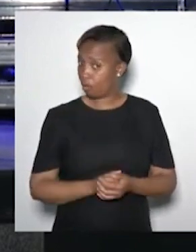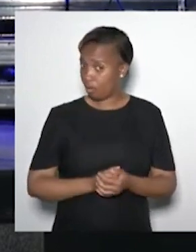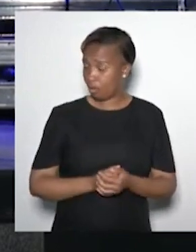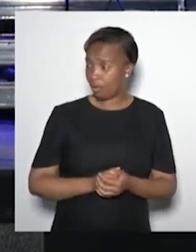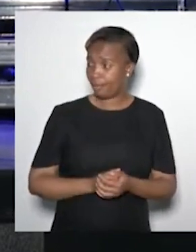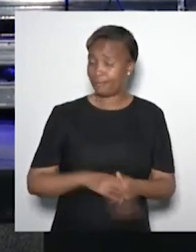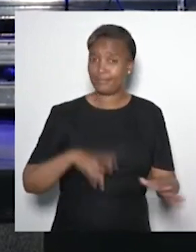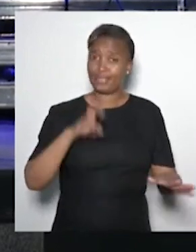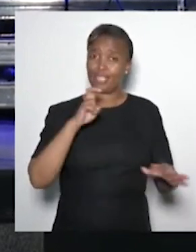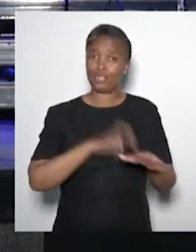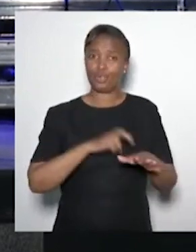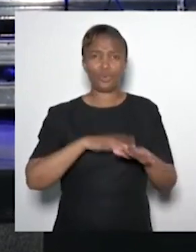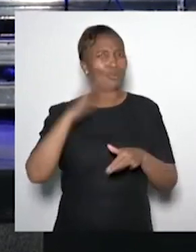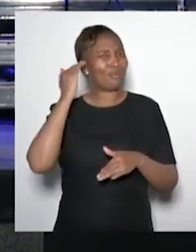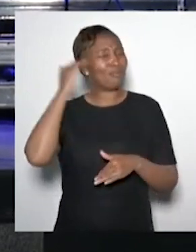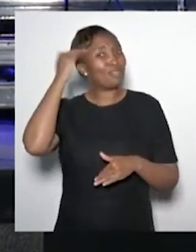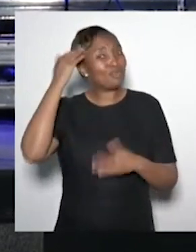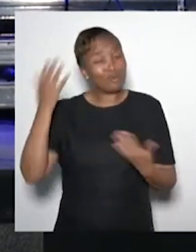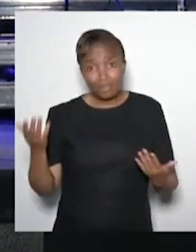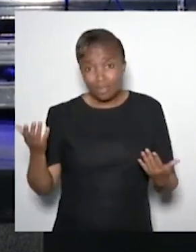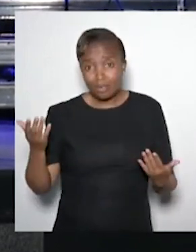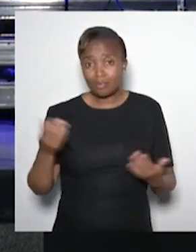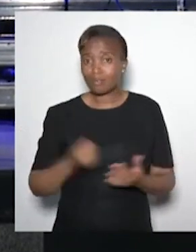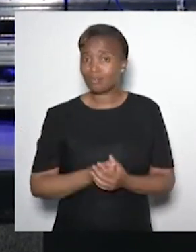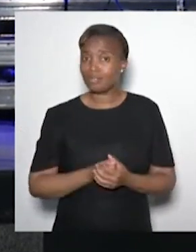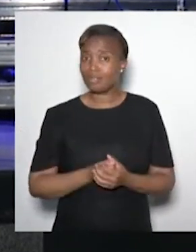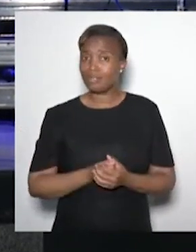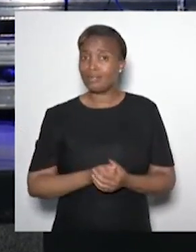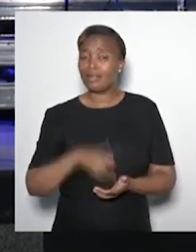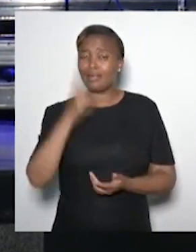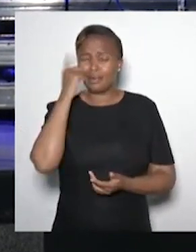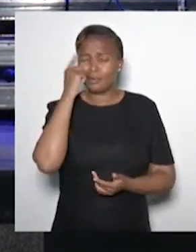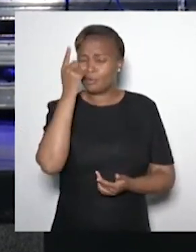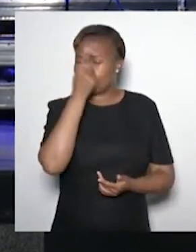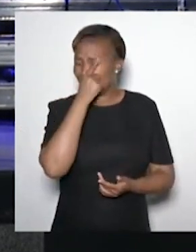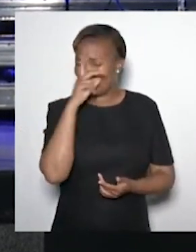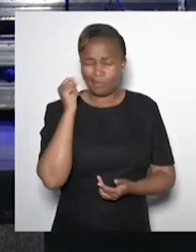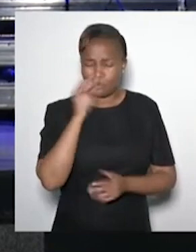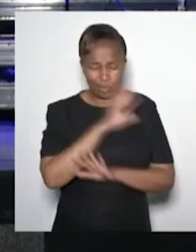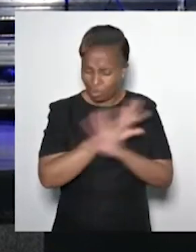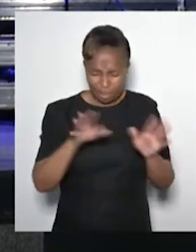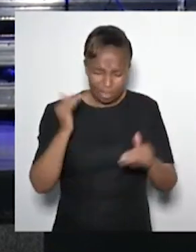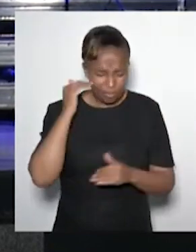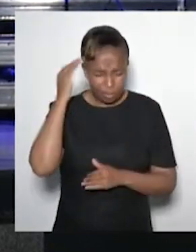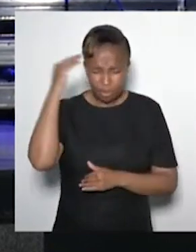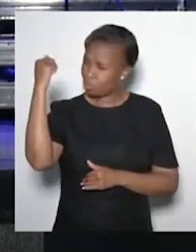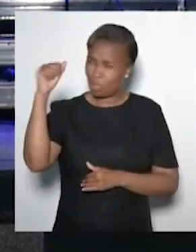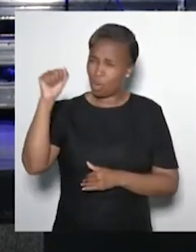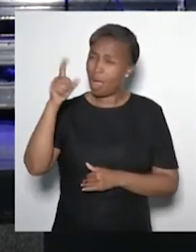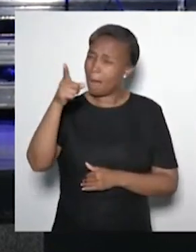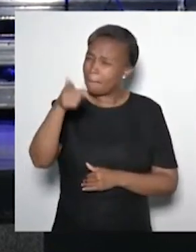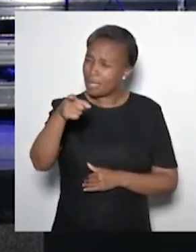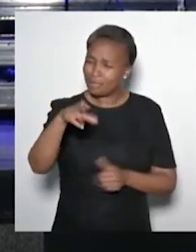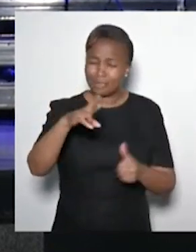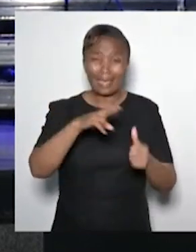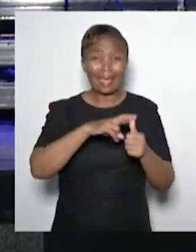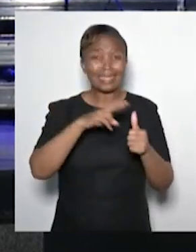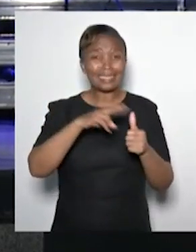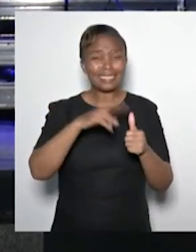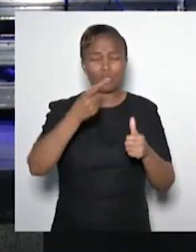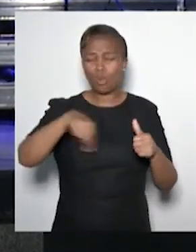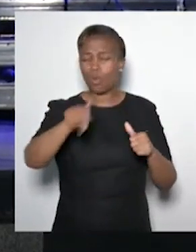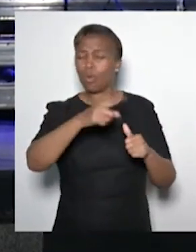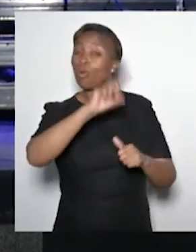You need to be mature. The blind man was not mature, but he answered all